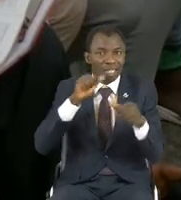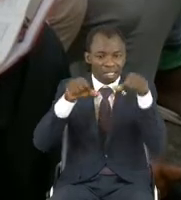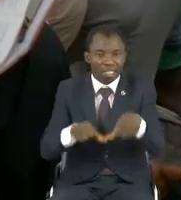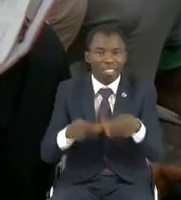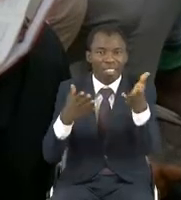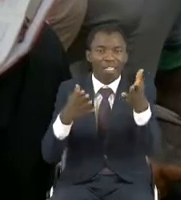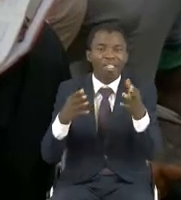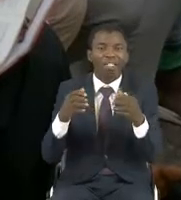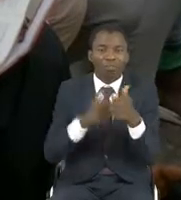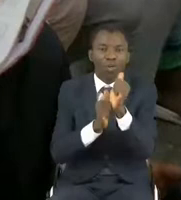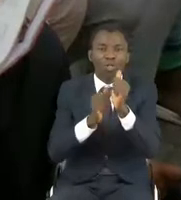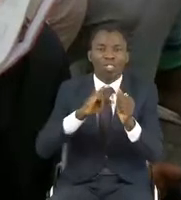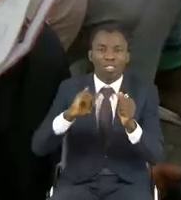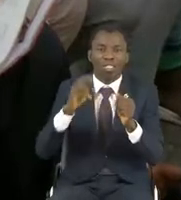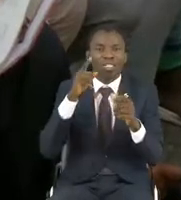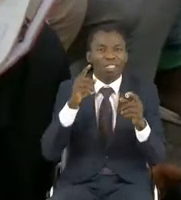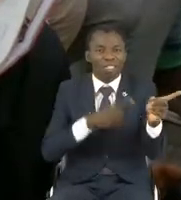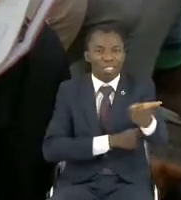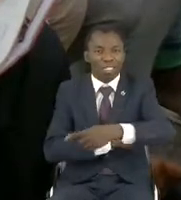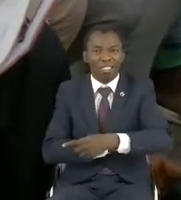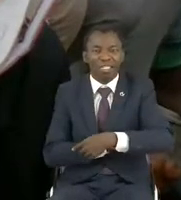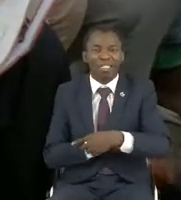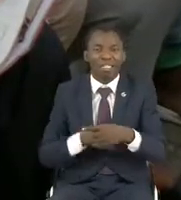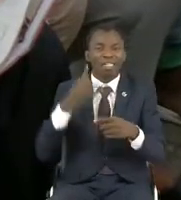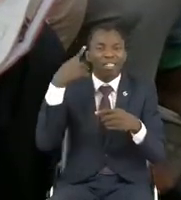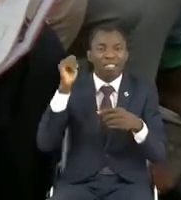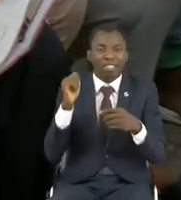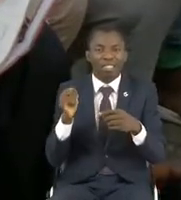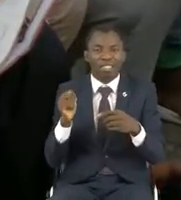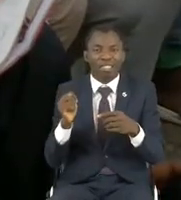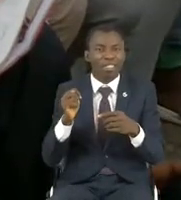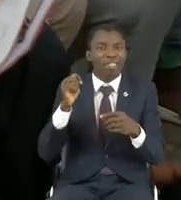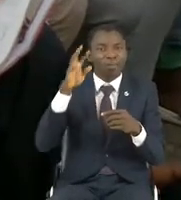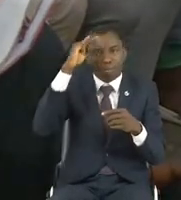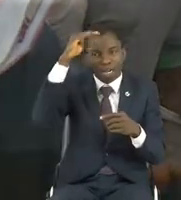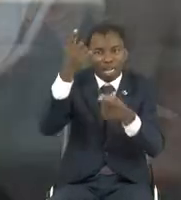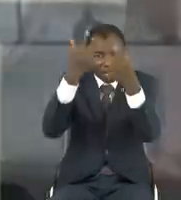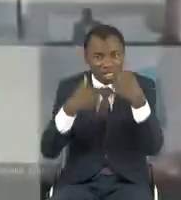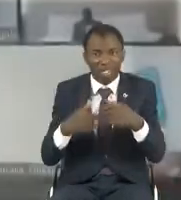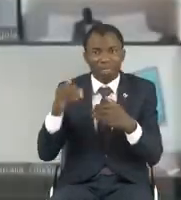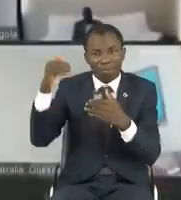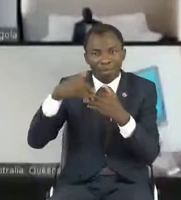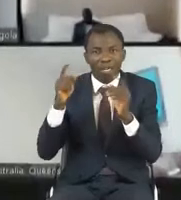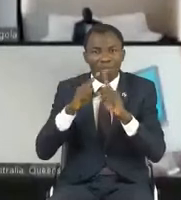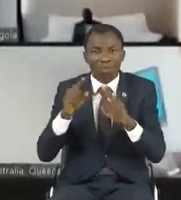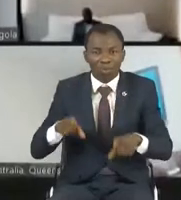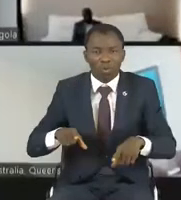day, the man came into consciousness, and the girl looked at